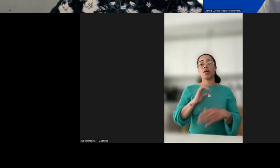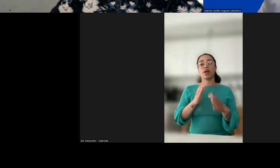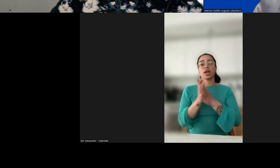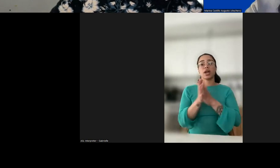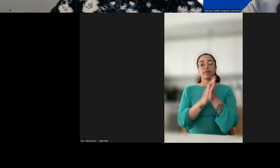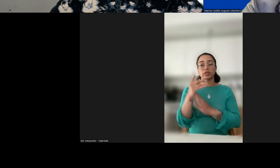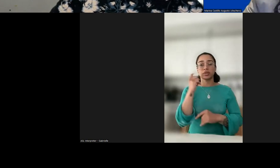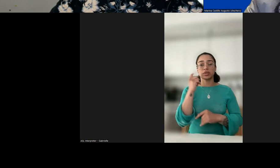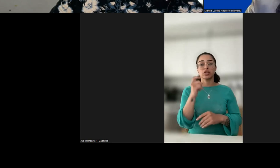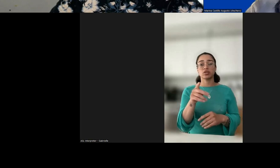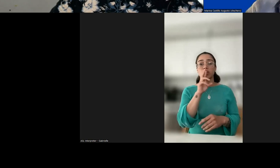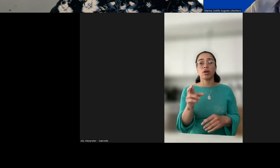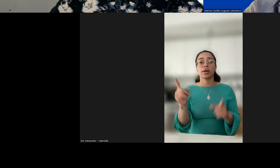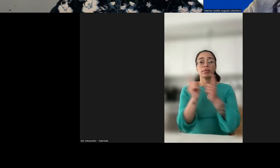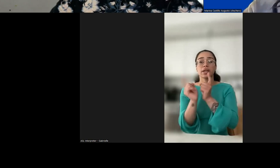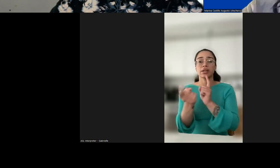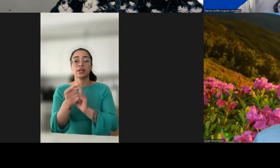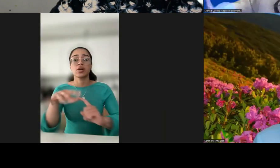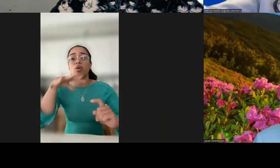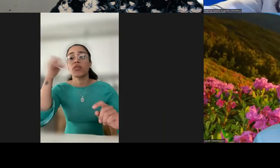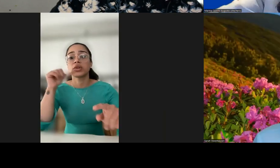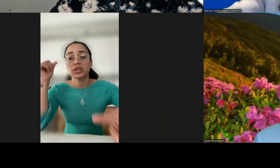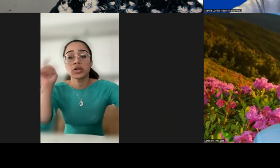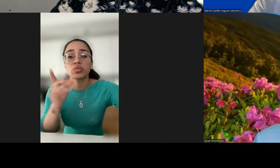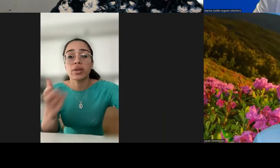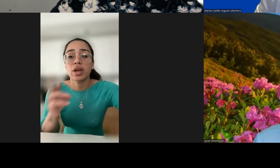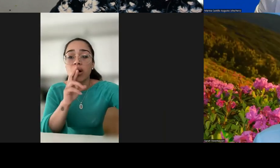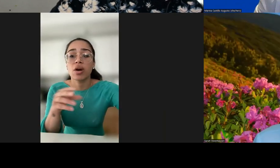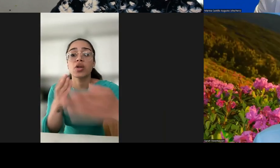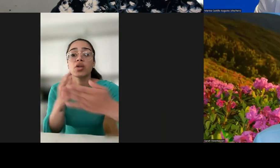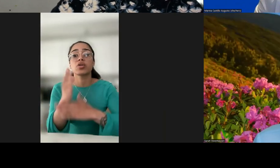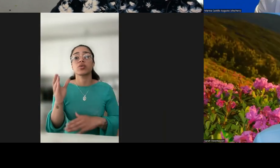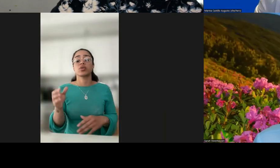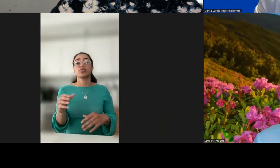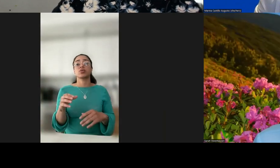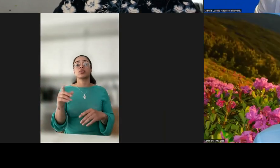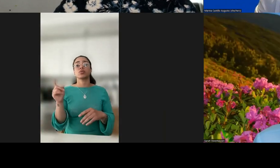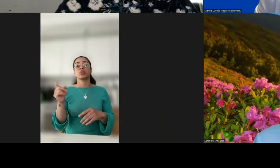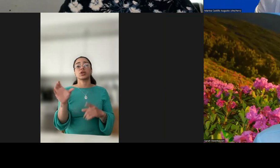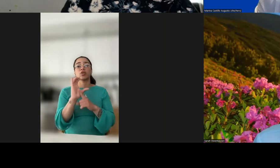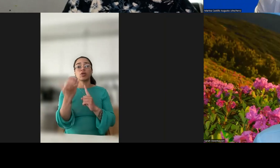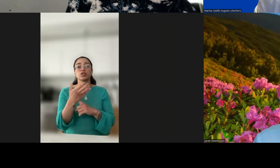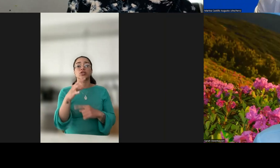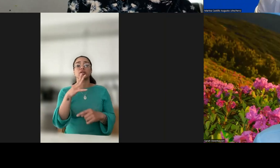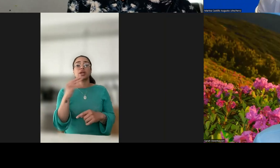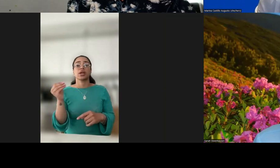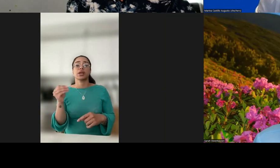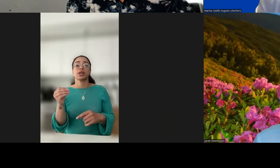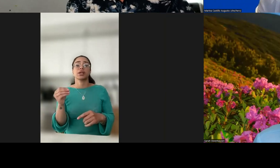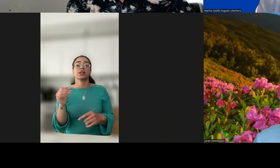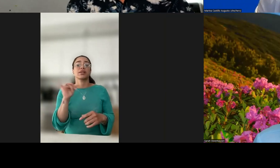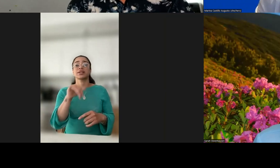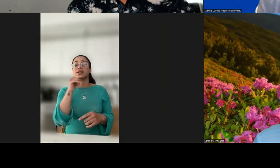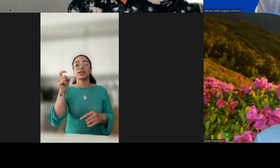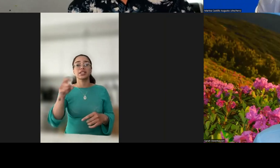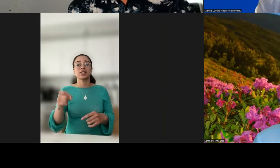are meeting older adults where they are in the community through a culturally responsive approach that's not necessarily clinical, but